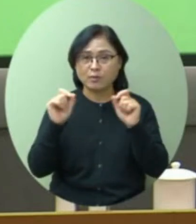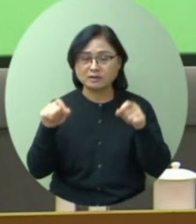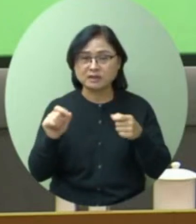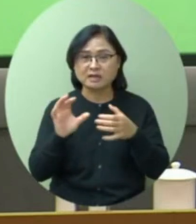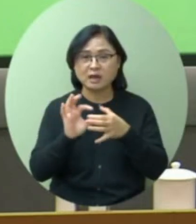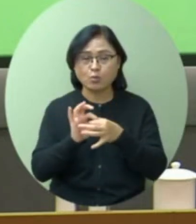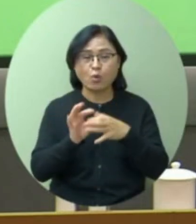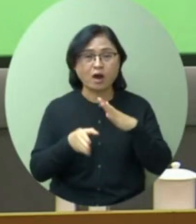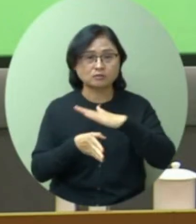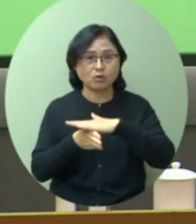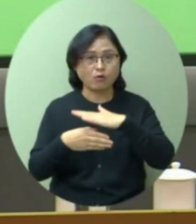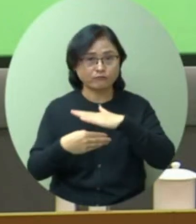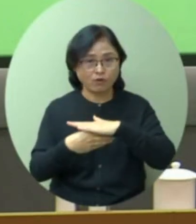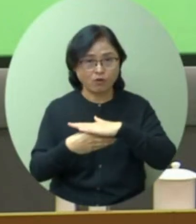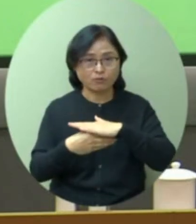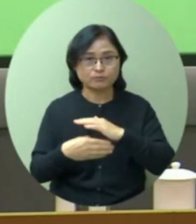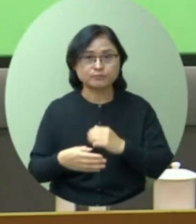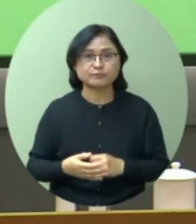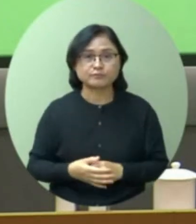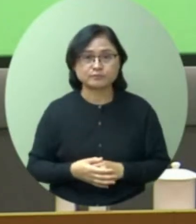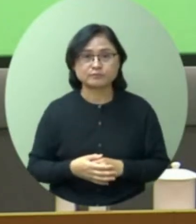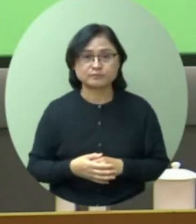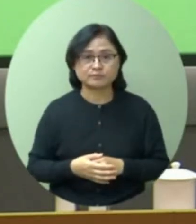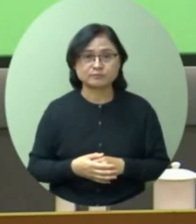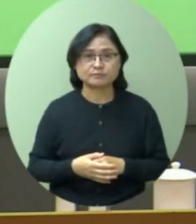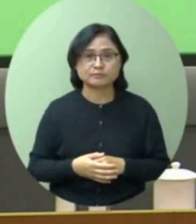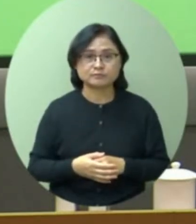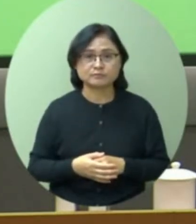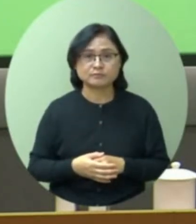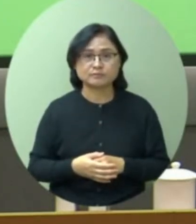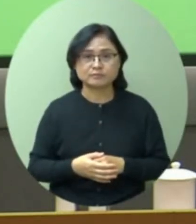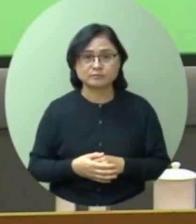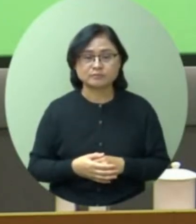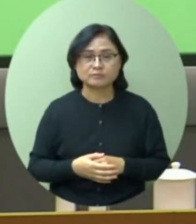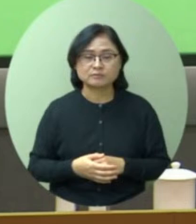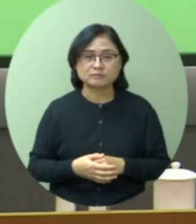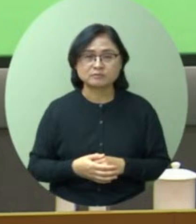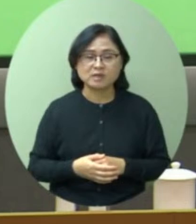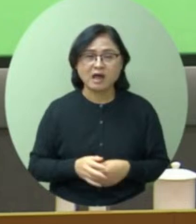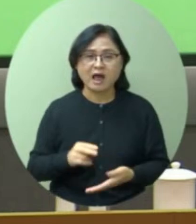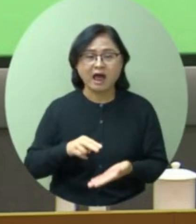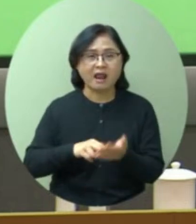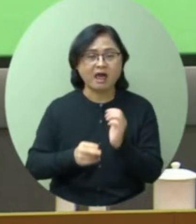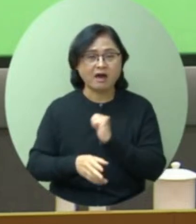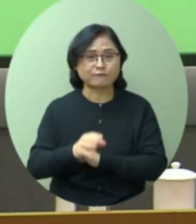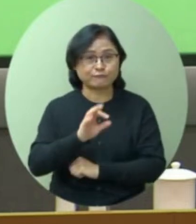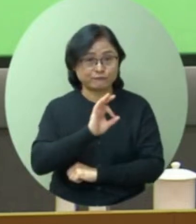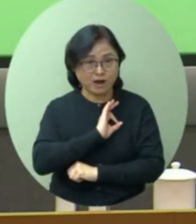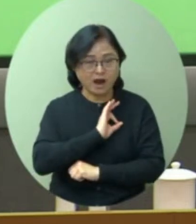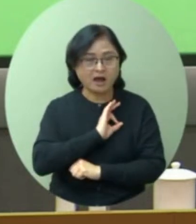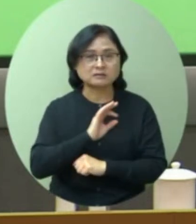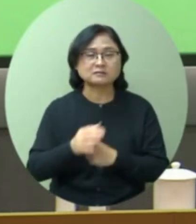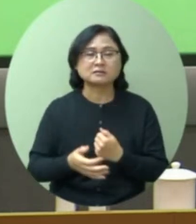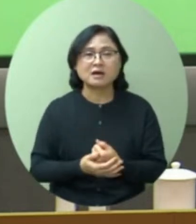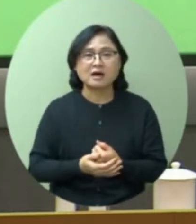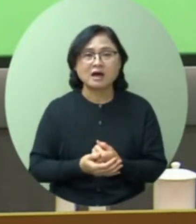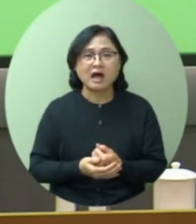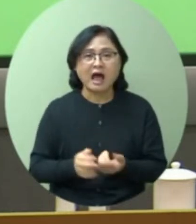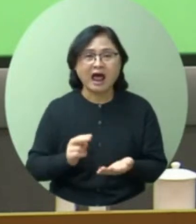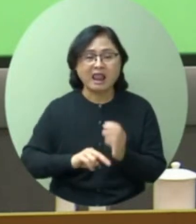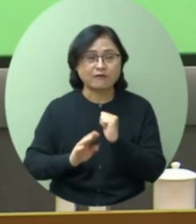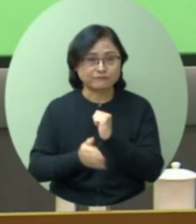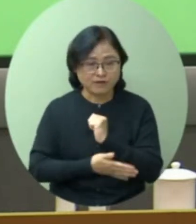the system that I want to introduce through legislation is not to make what is